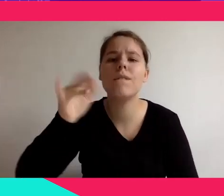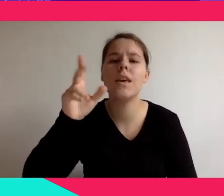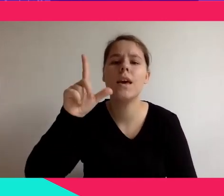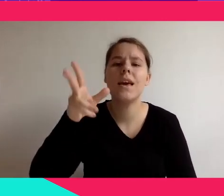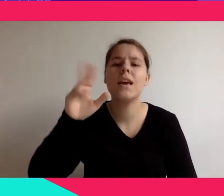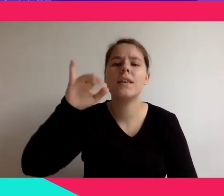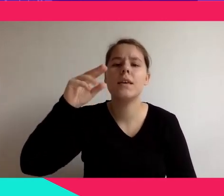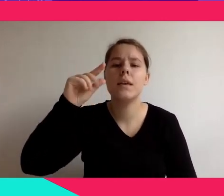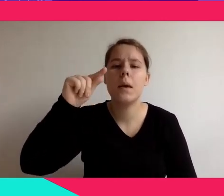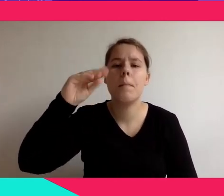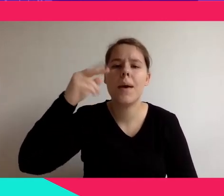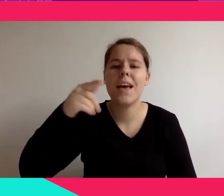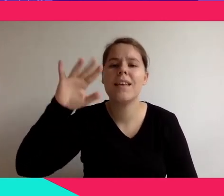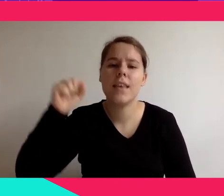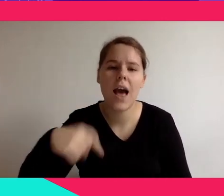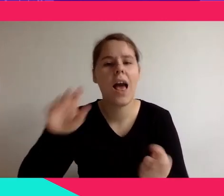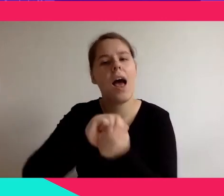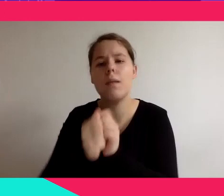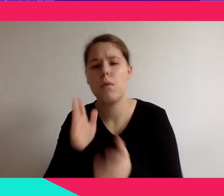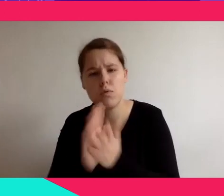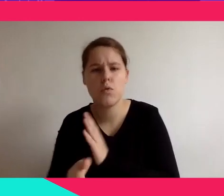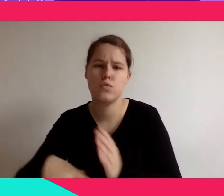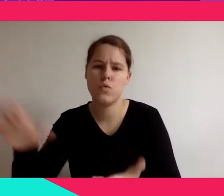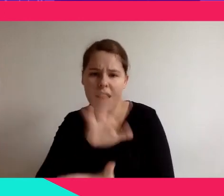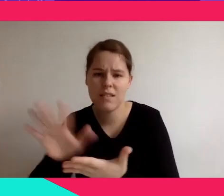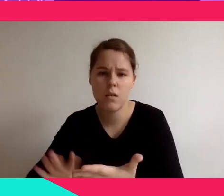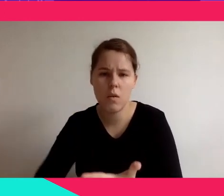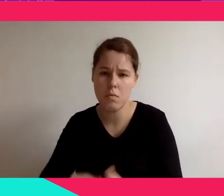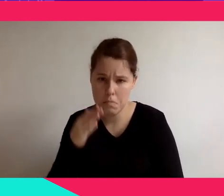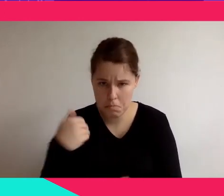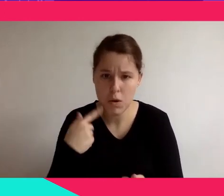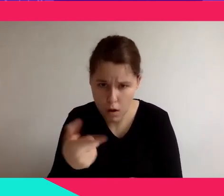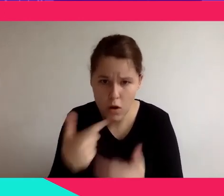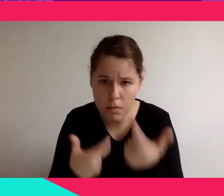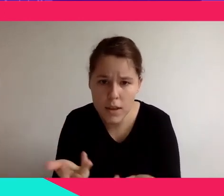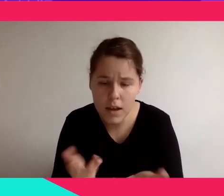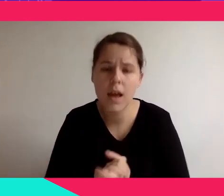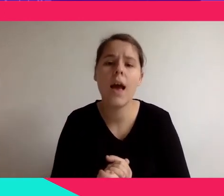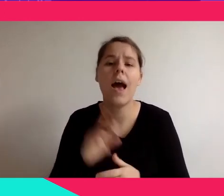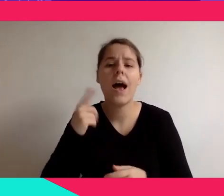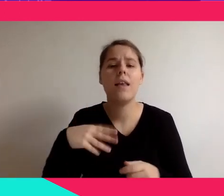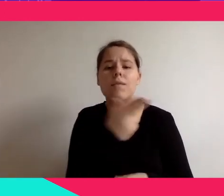yourself, but when it comes to the arts and culture topics on Wikipedia,